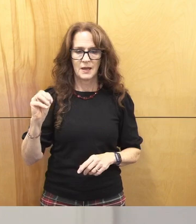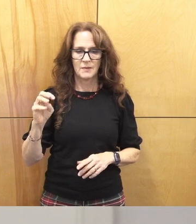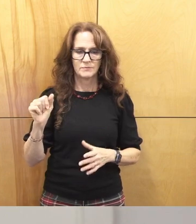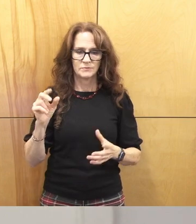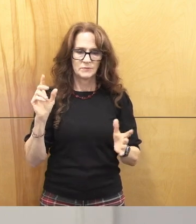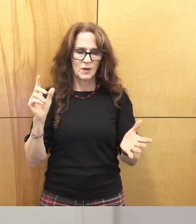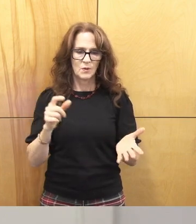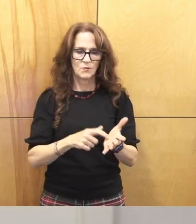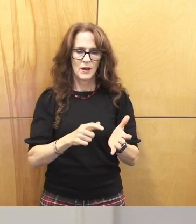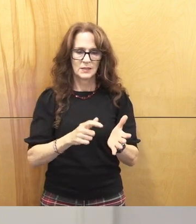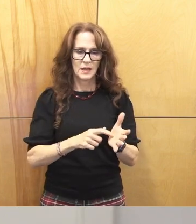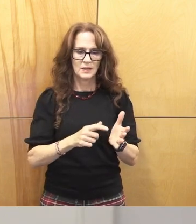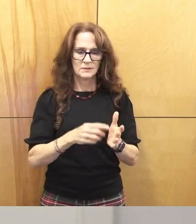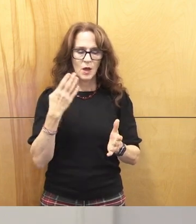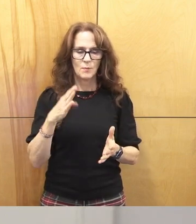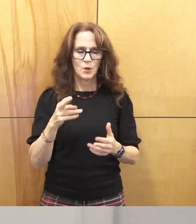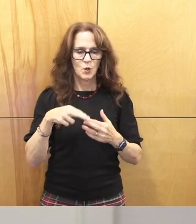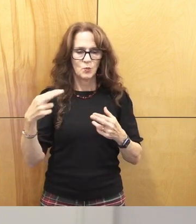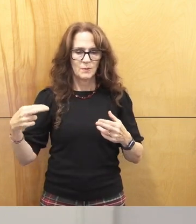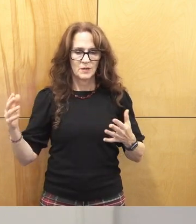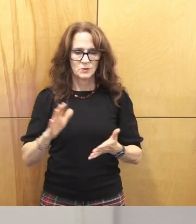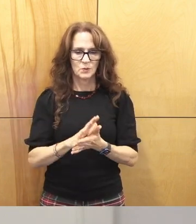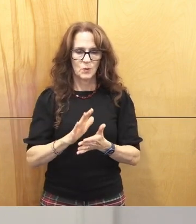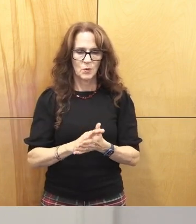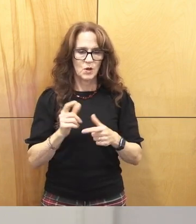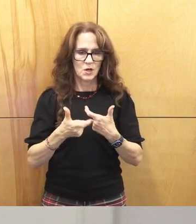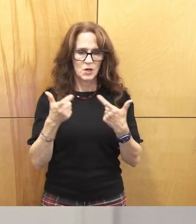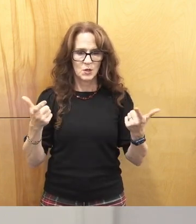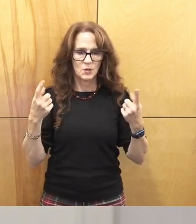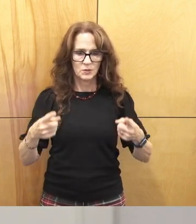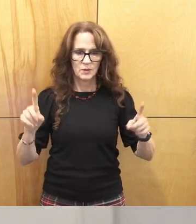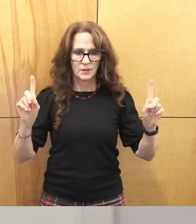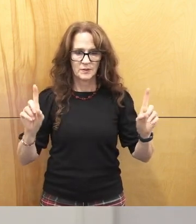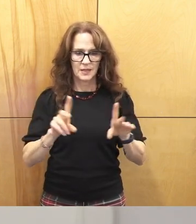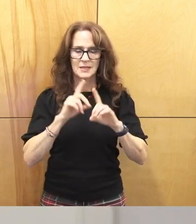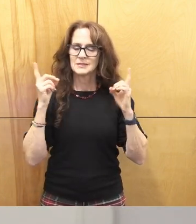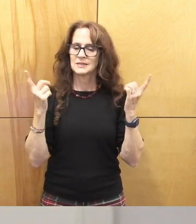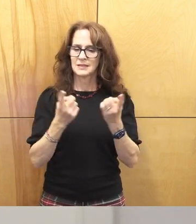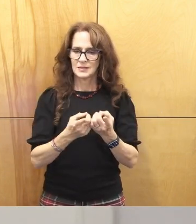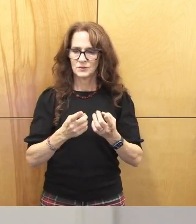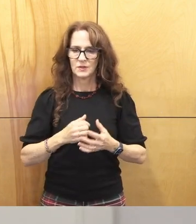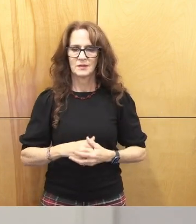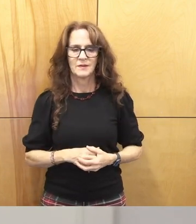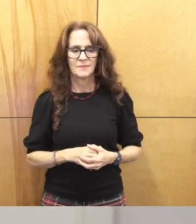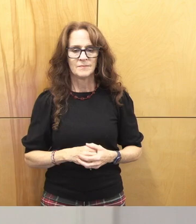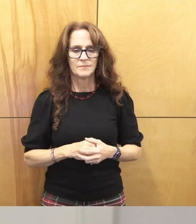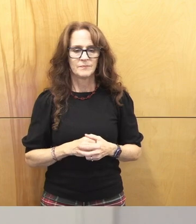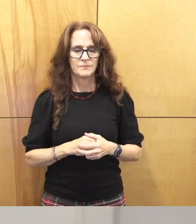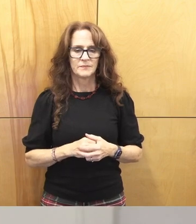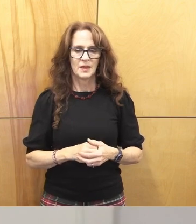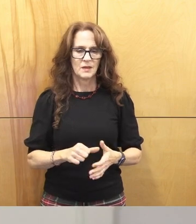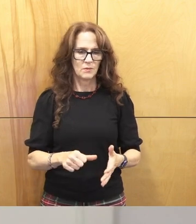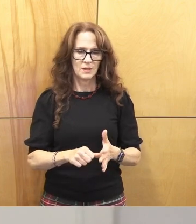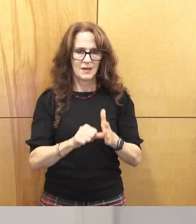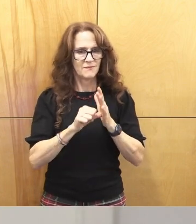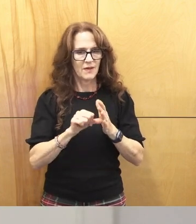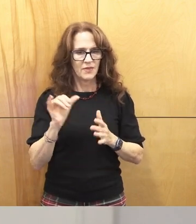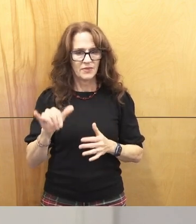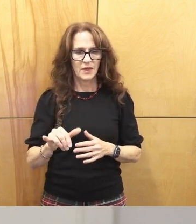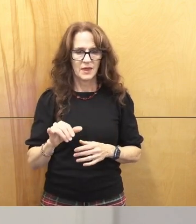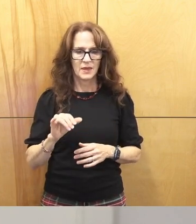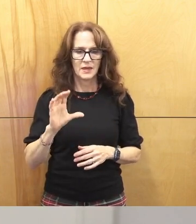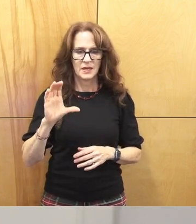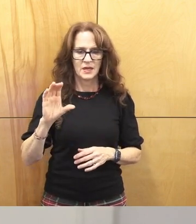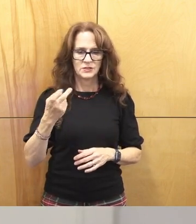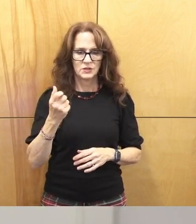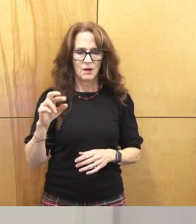as a National Blue Ribbon School, which is a huge accomplishment for us as a district. So just want to amplify that. Cheryl Cornejo,